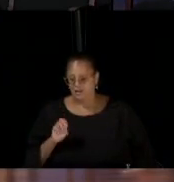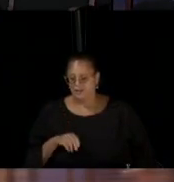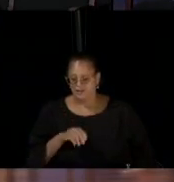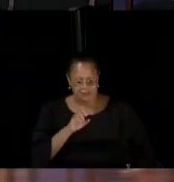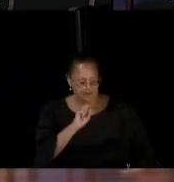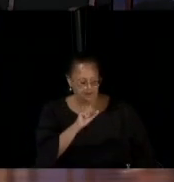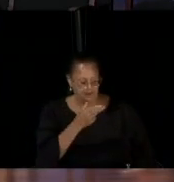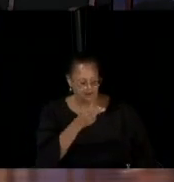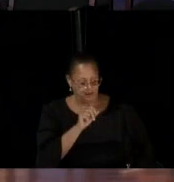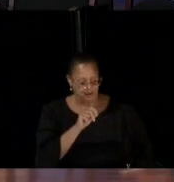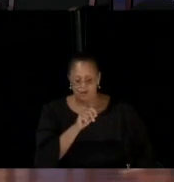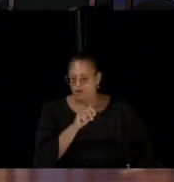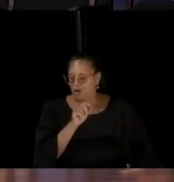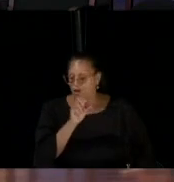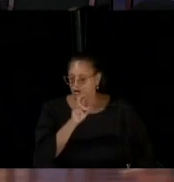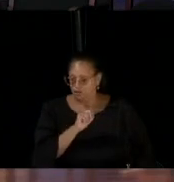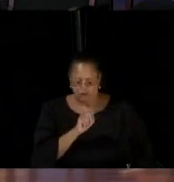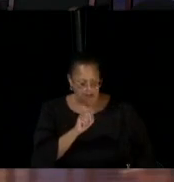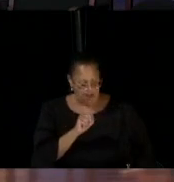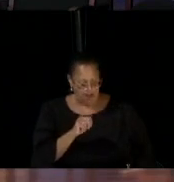Sean Mohan Jareth.